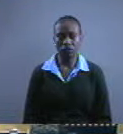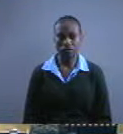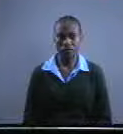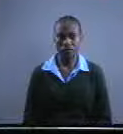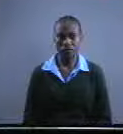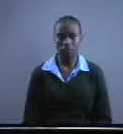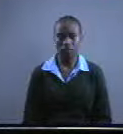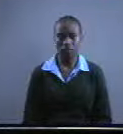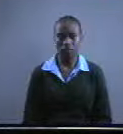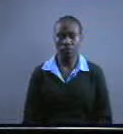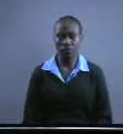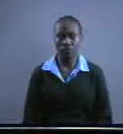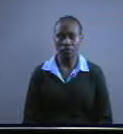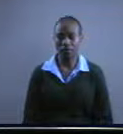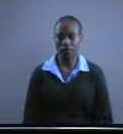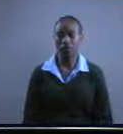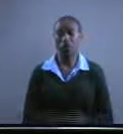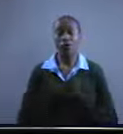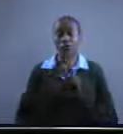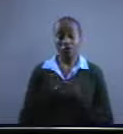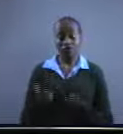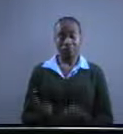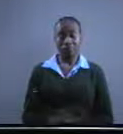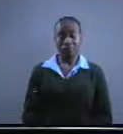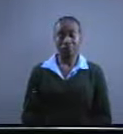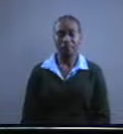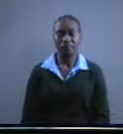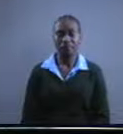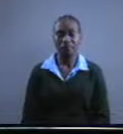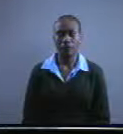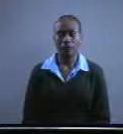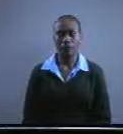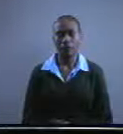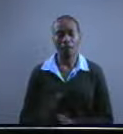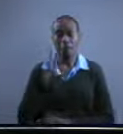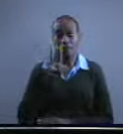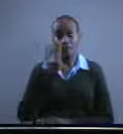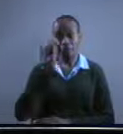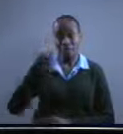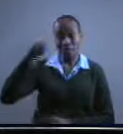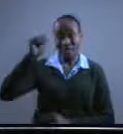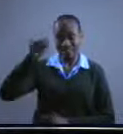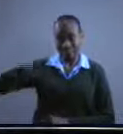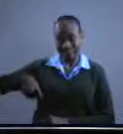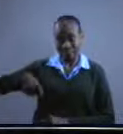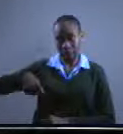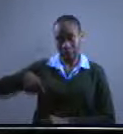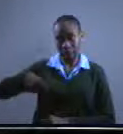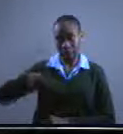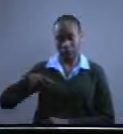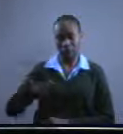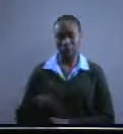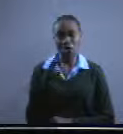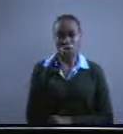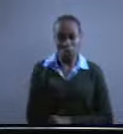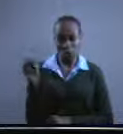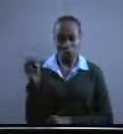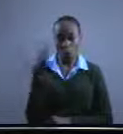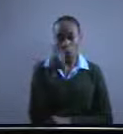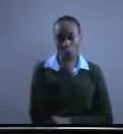Okay, here are the results. The yes votes are 54. The no votes